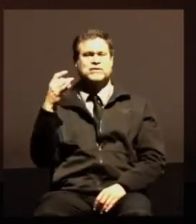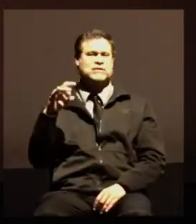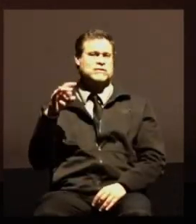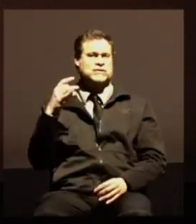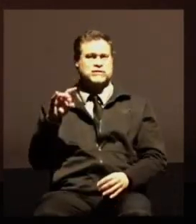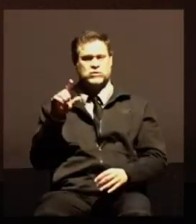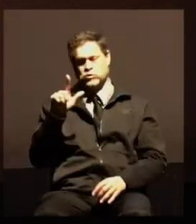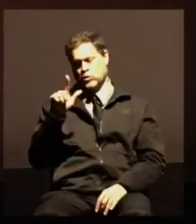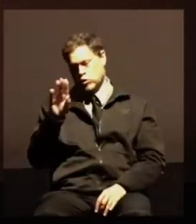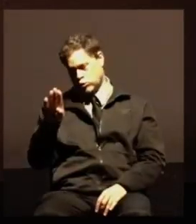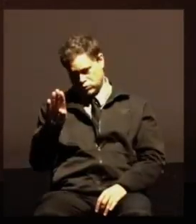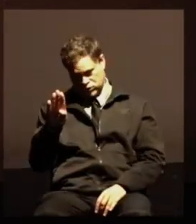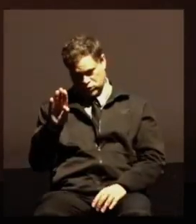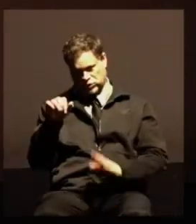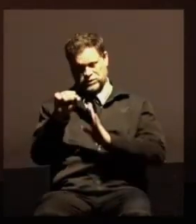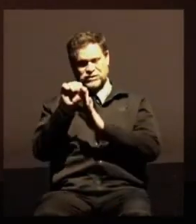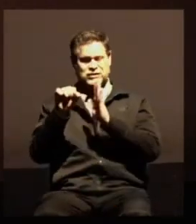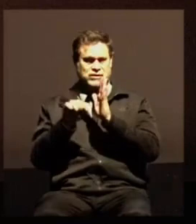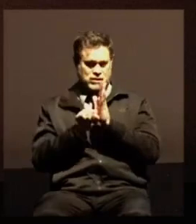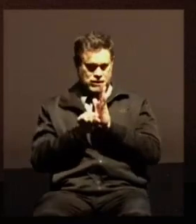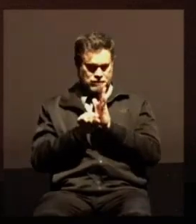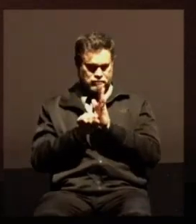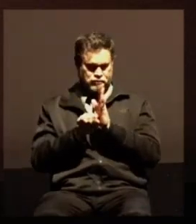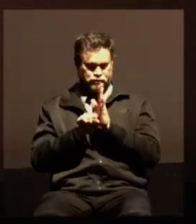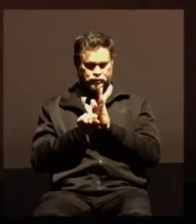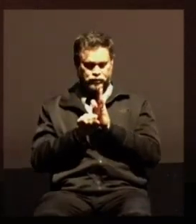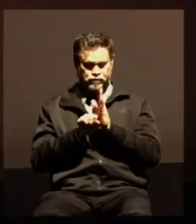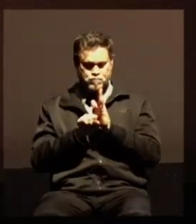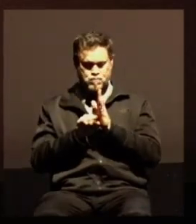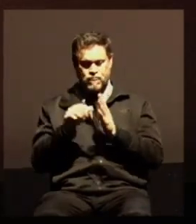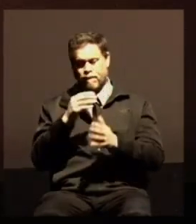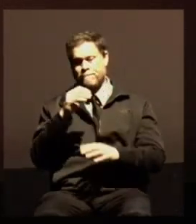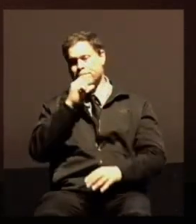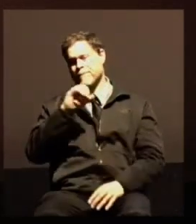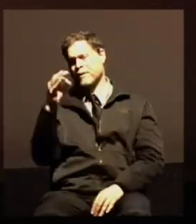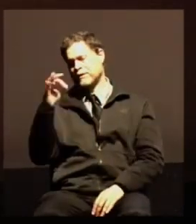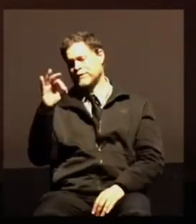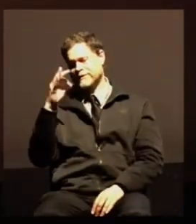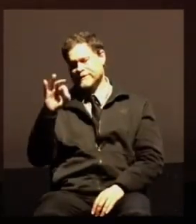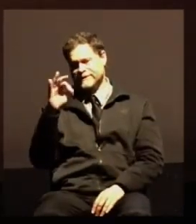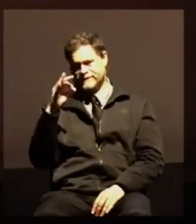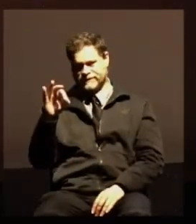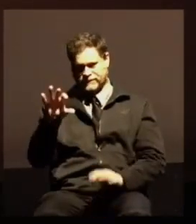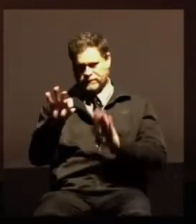moving to Long Beach and going to Long Beach State. And by the age of 19, I